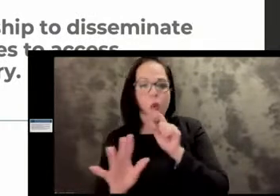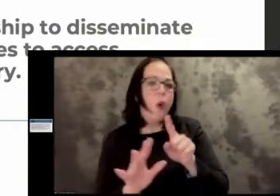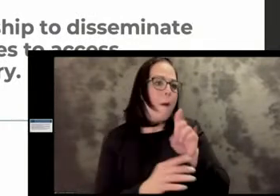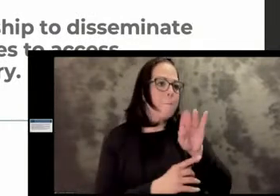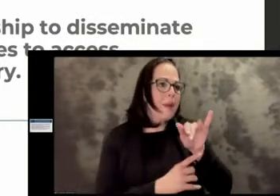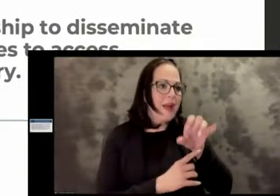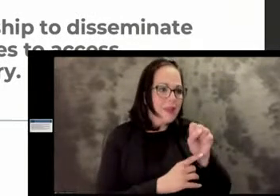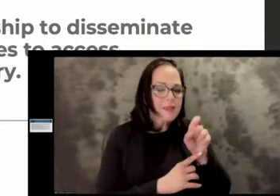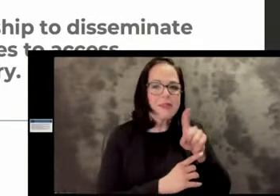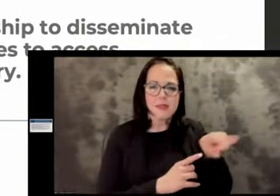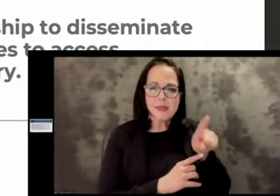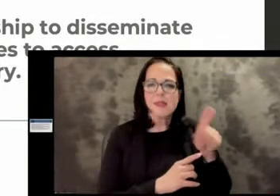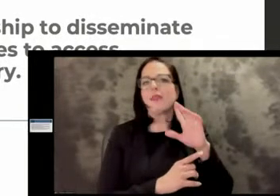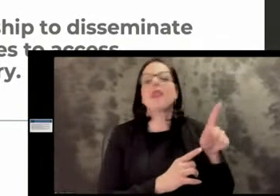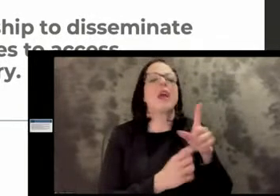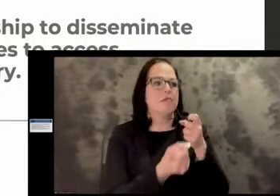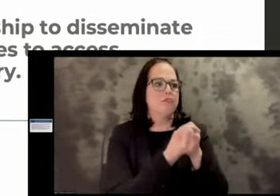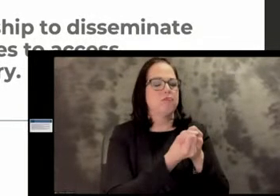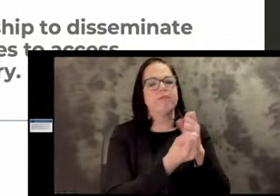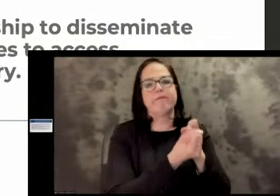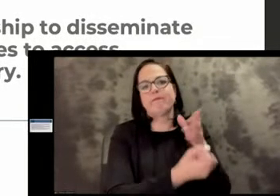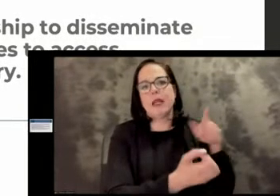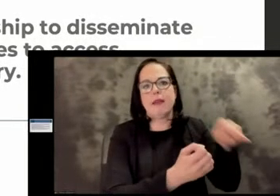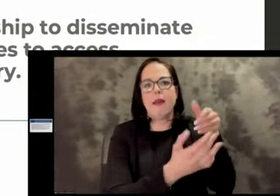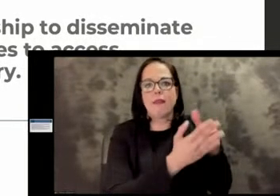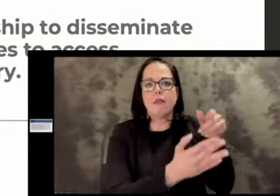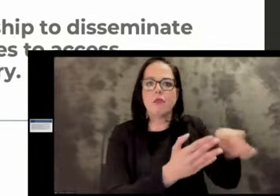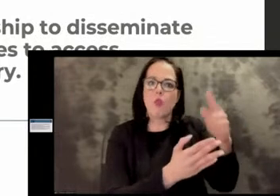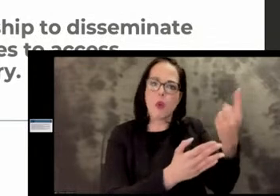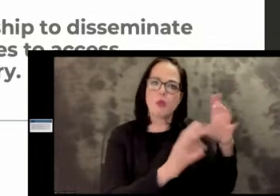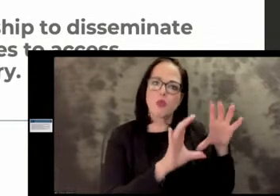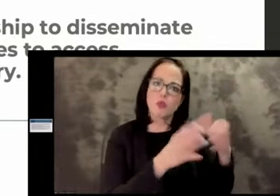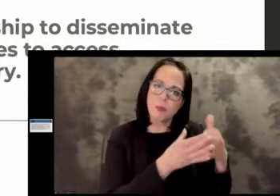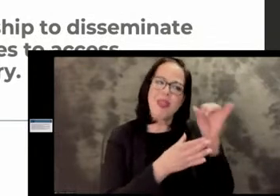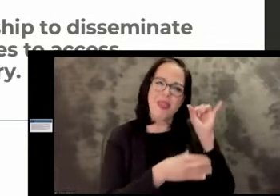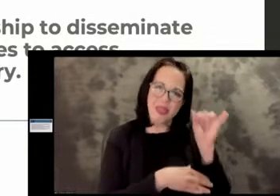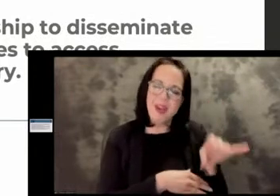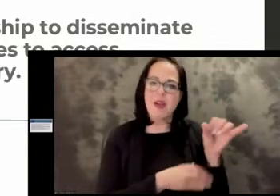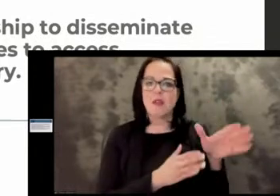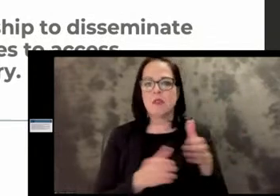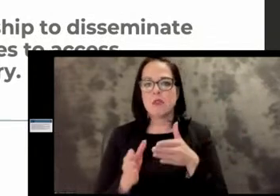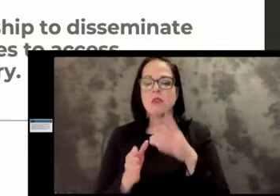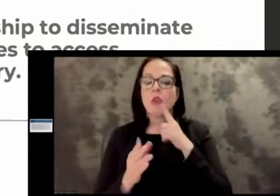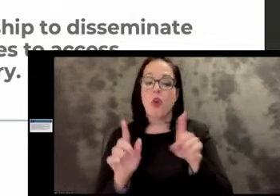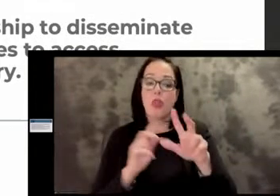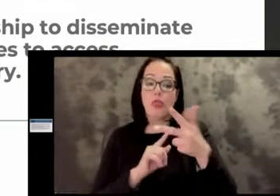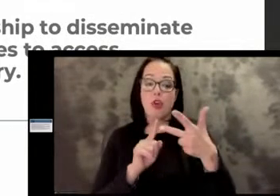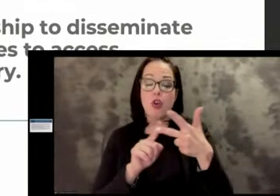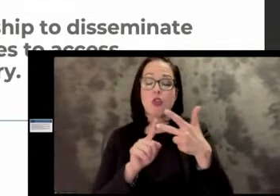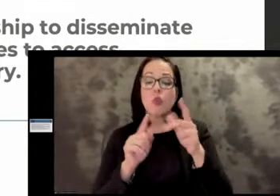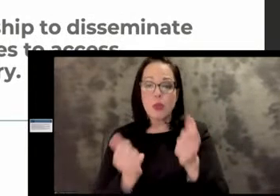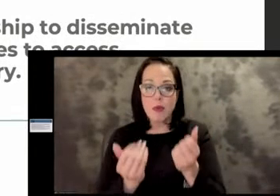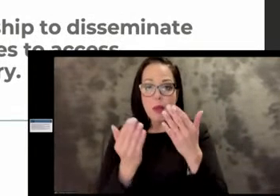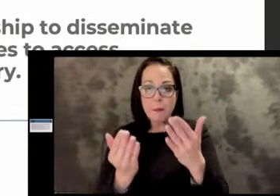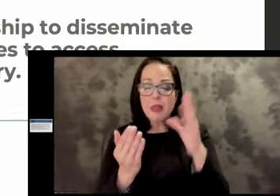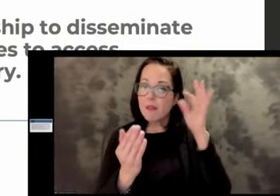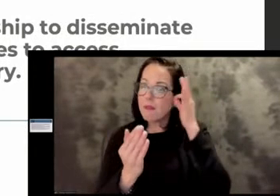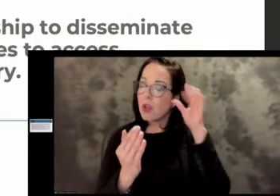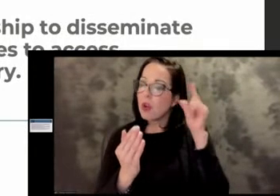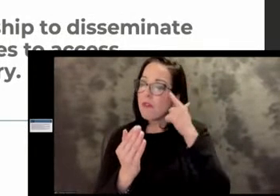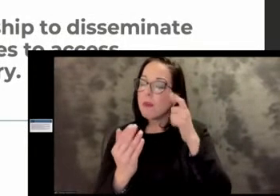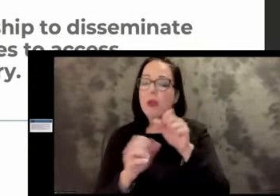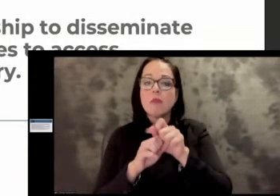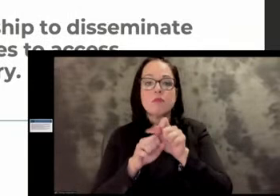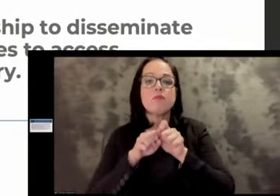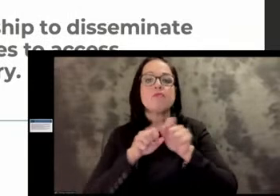as well as best practices for reporting those incidents. And third, we recommend the federal government launch a public-private partnership